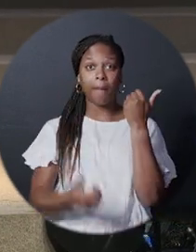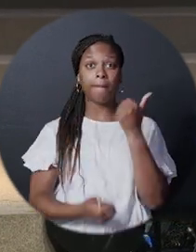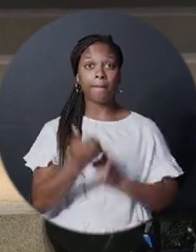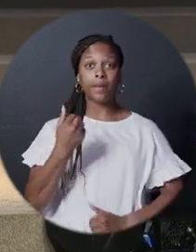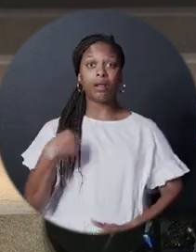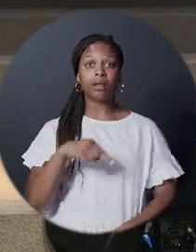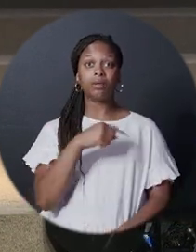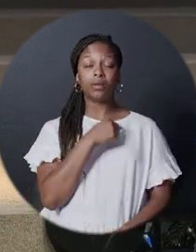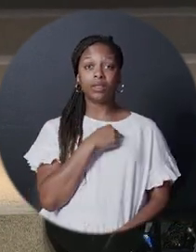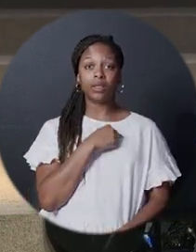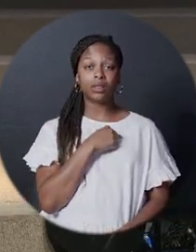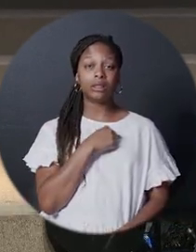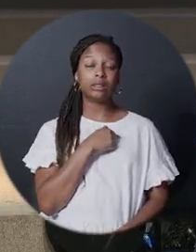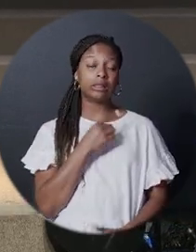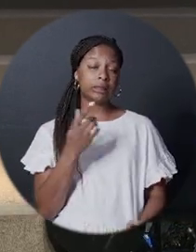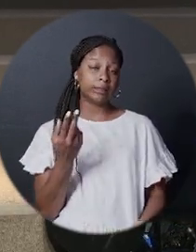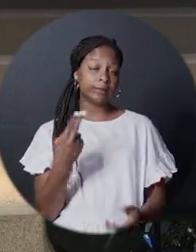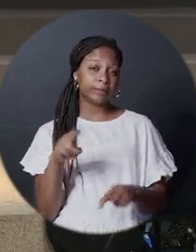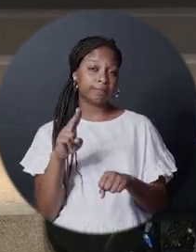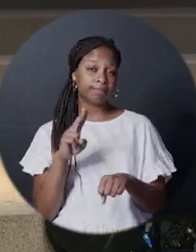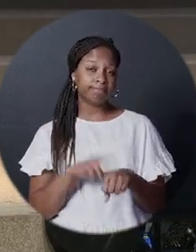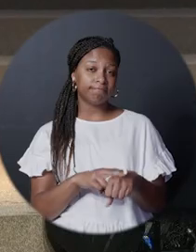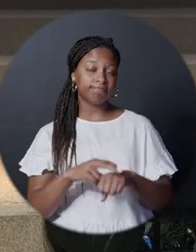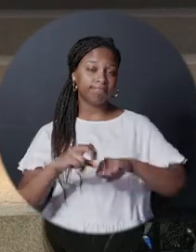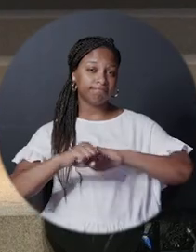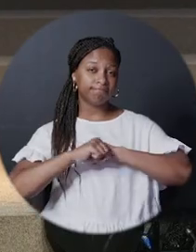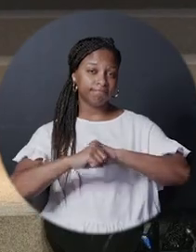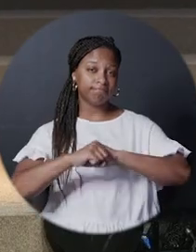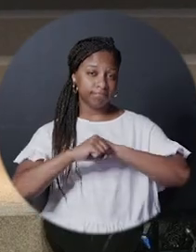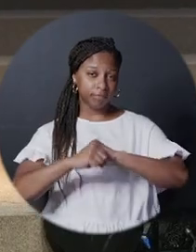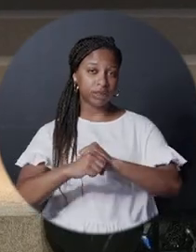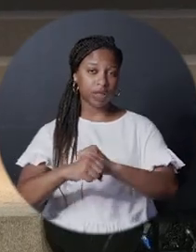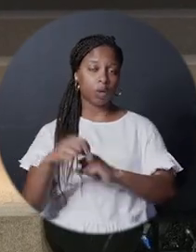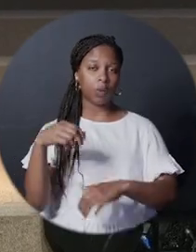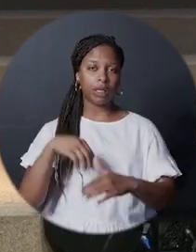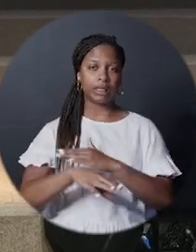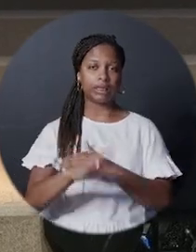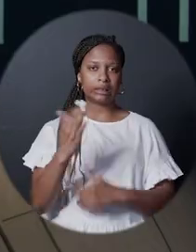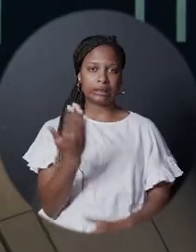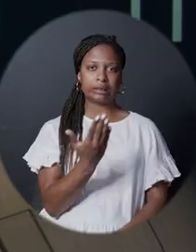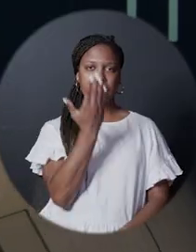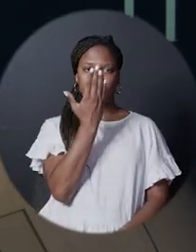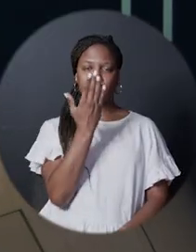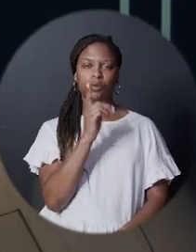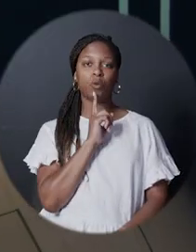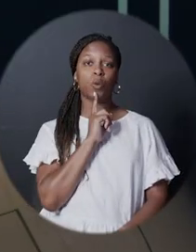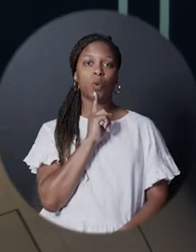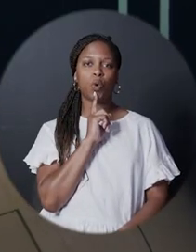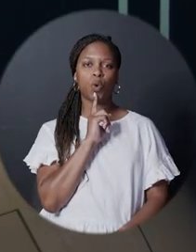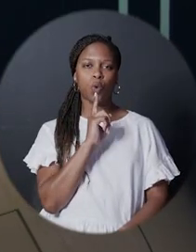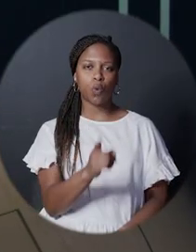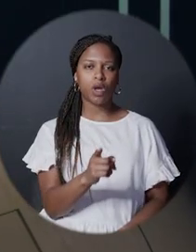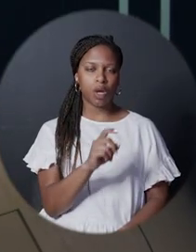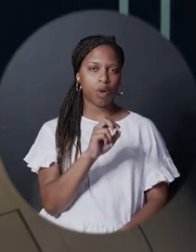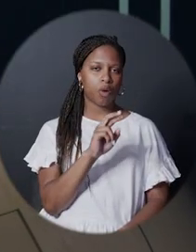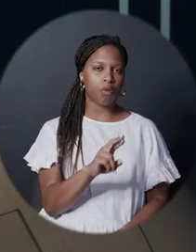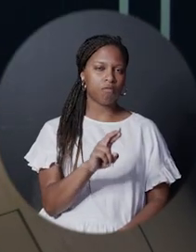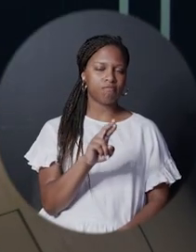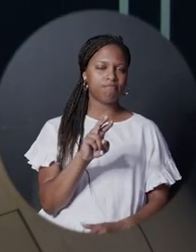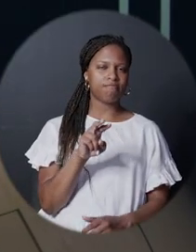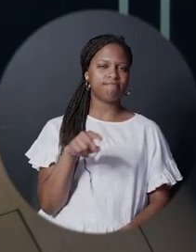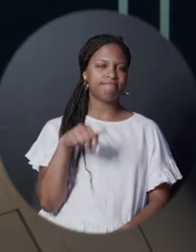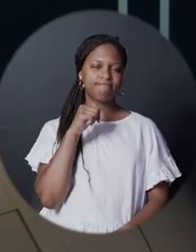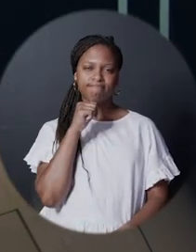to me. Most of us are typically defensive when we are in the face of a real